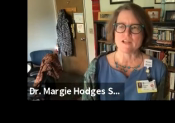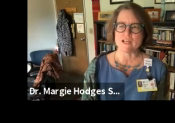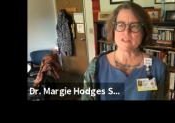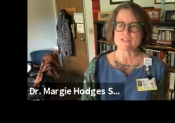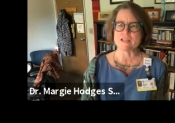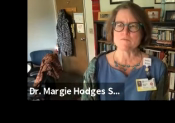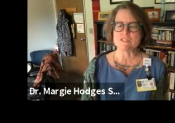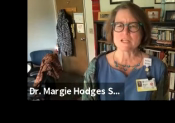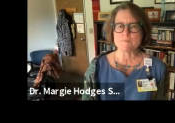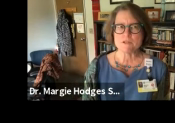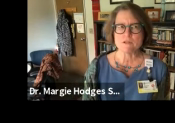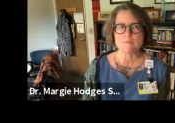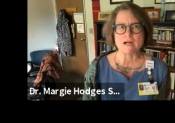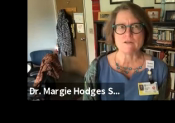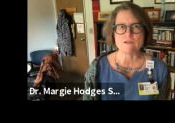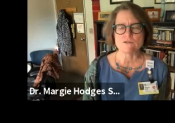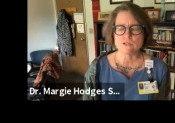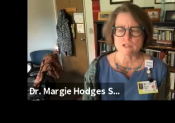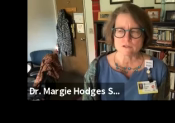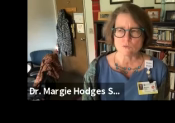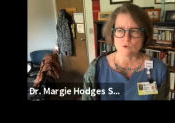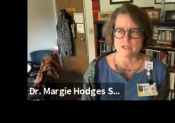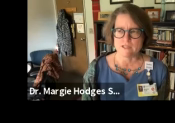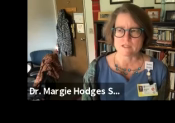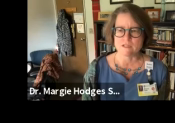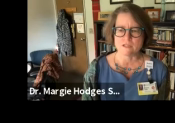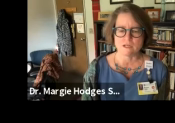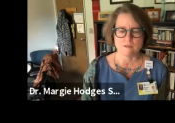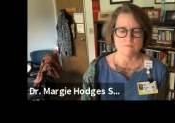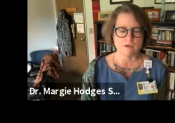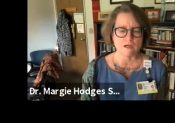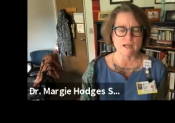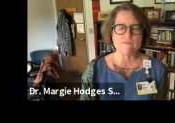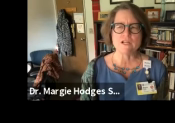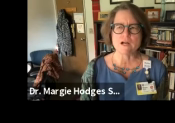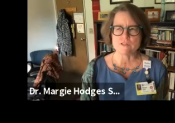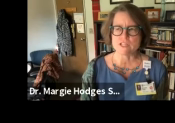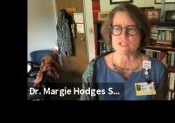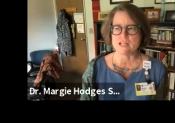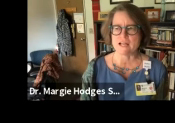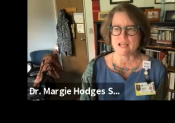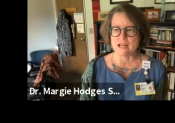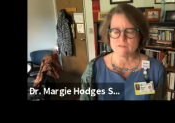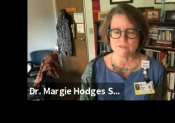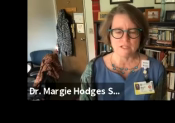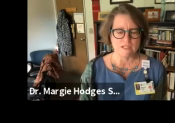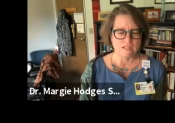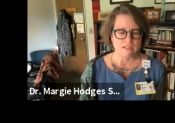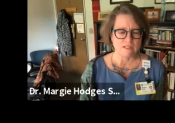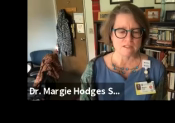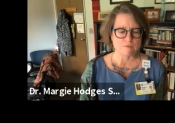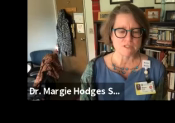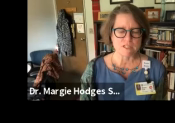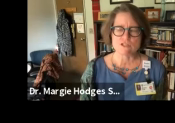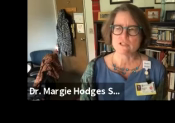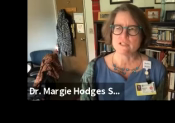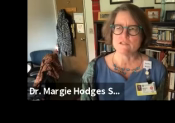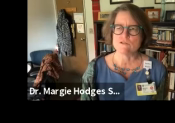professor of ethics, I'm skeptical about trigger warnings. Every conversation that I have